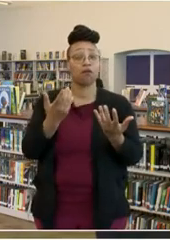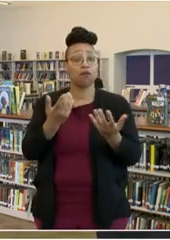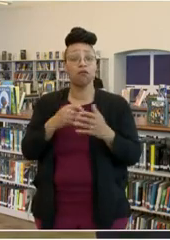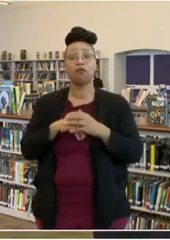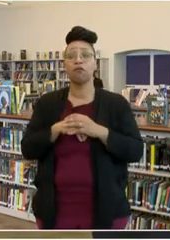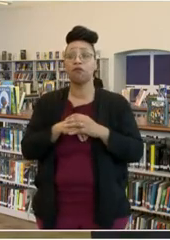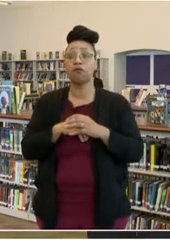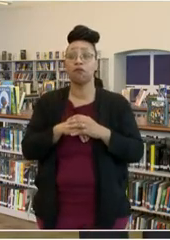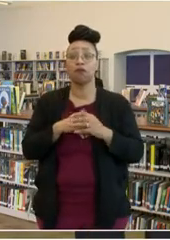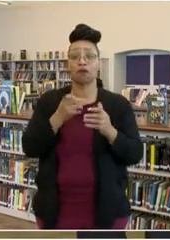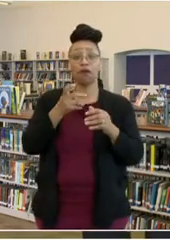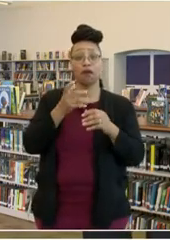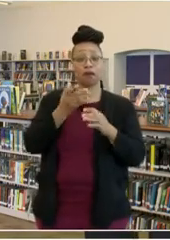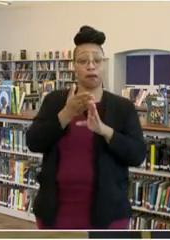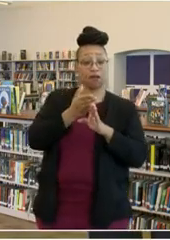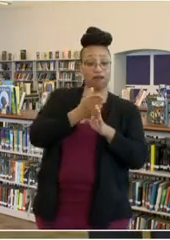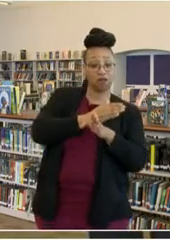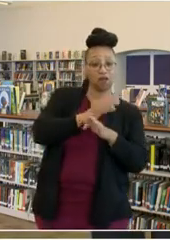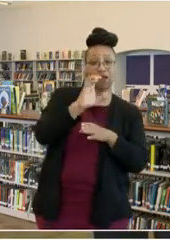enhance those